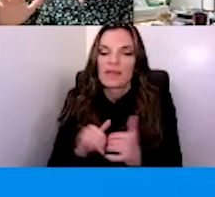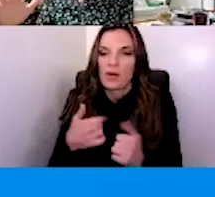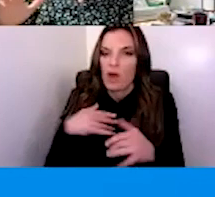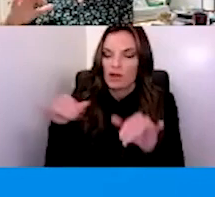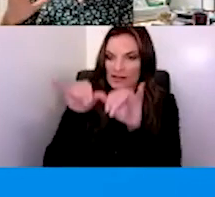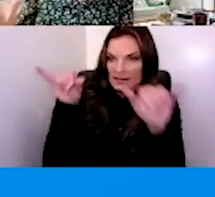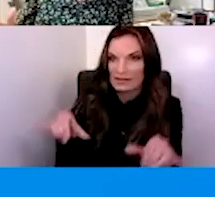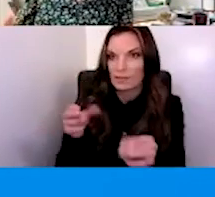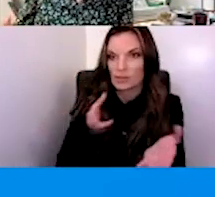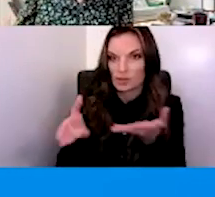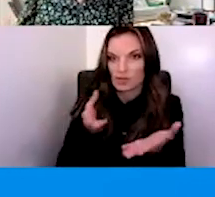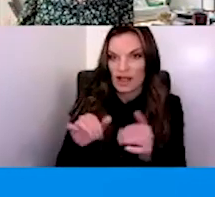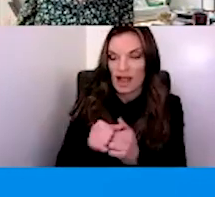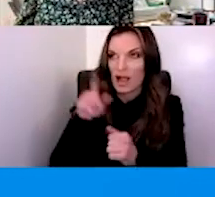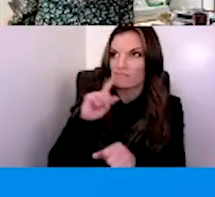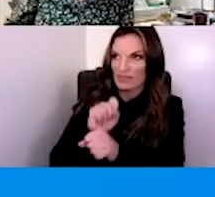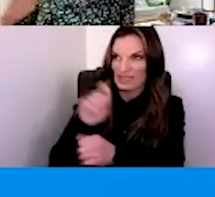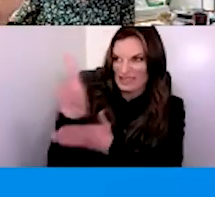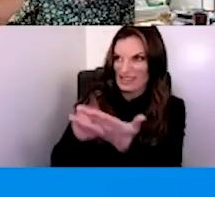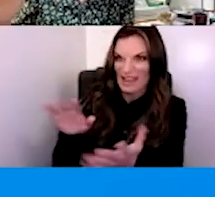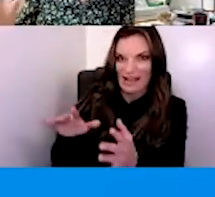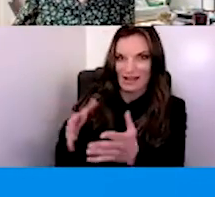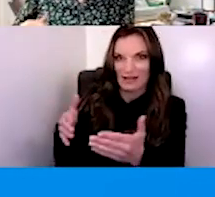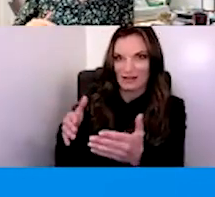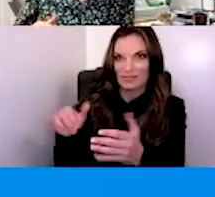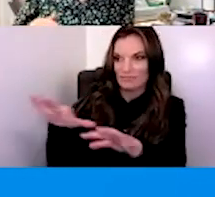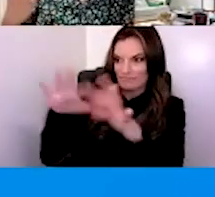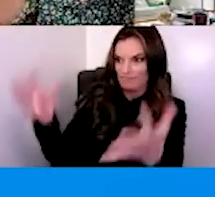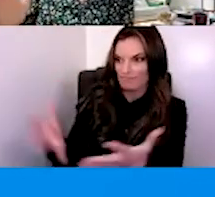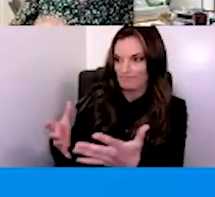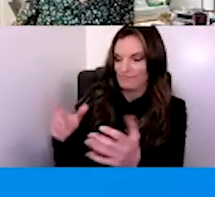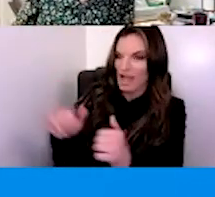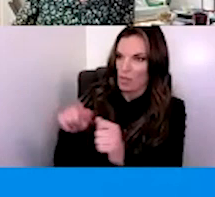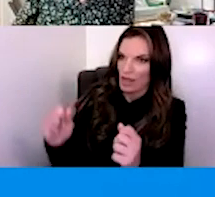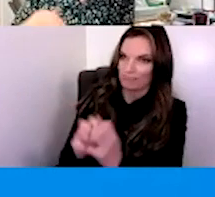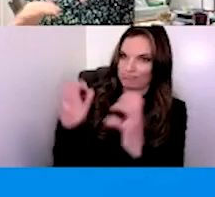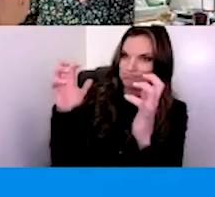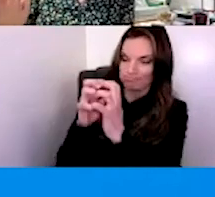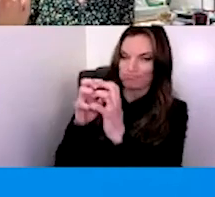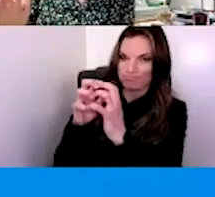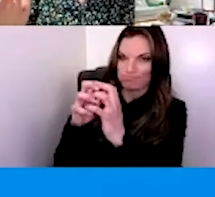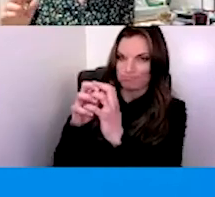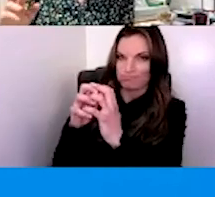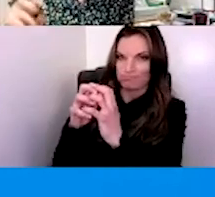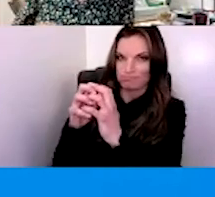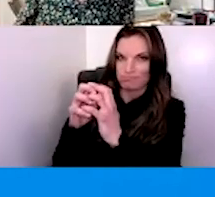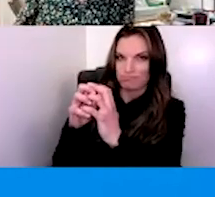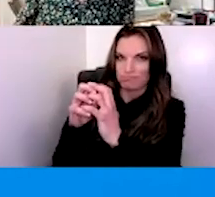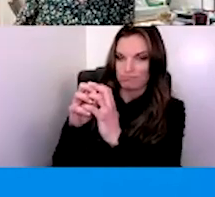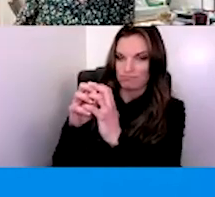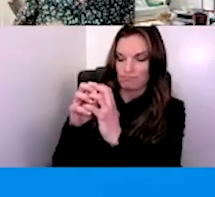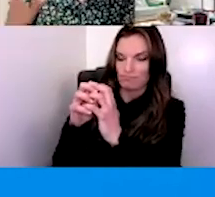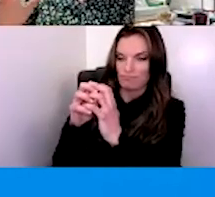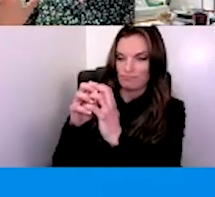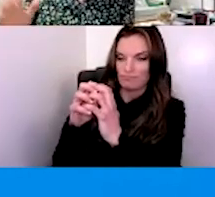systems and services are constructed grow out of the soil, again, that we talked about kind of the roots of ableism,